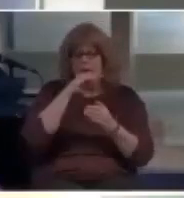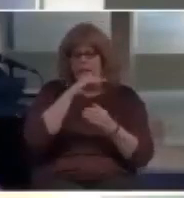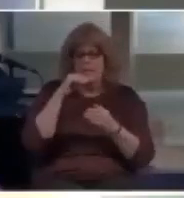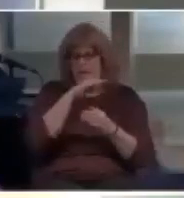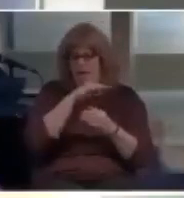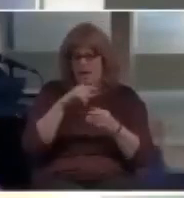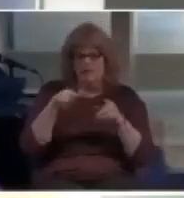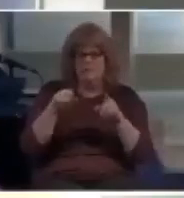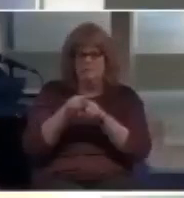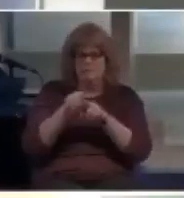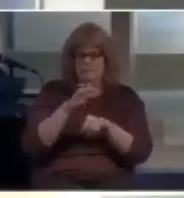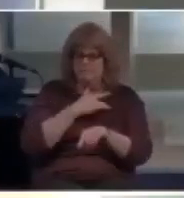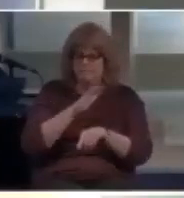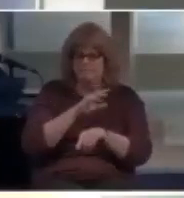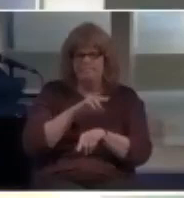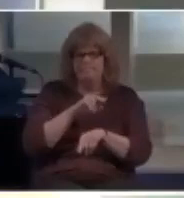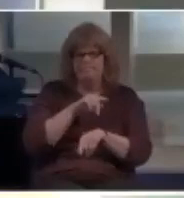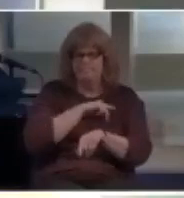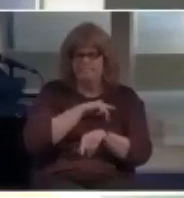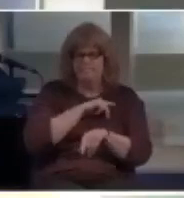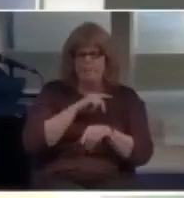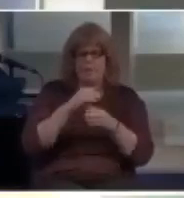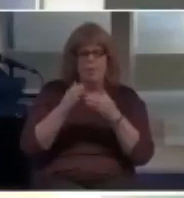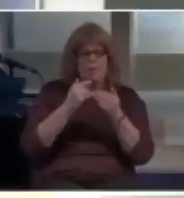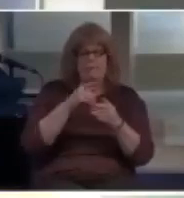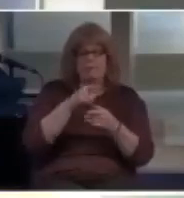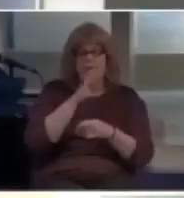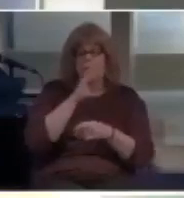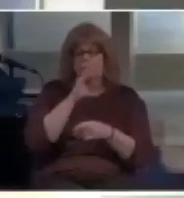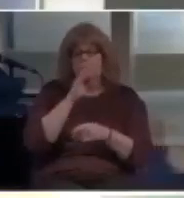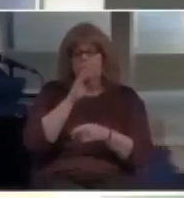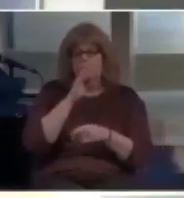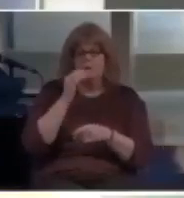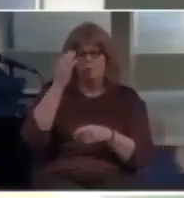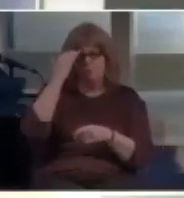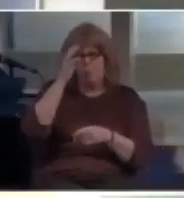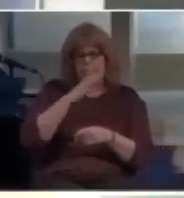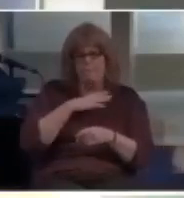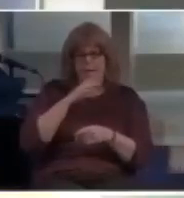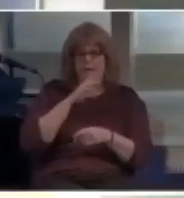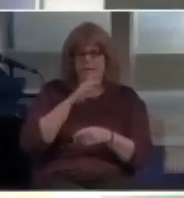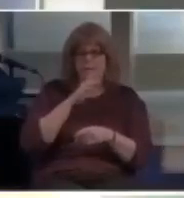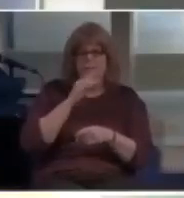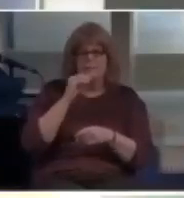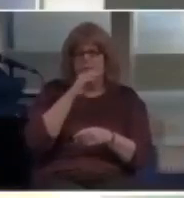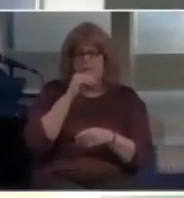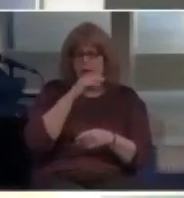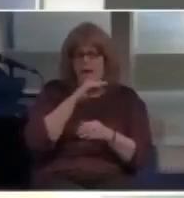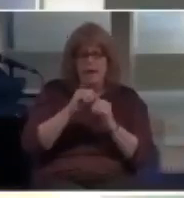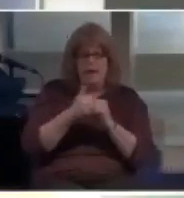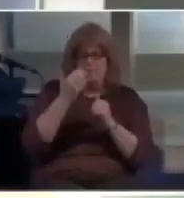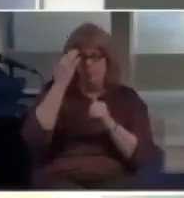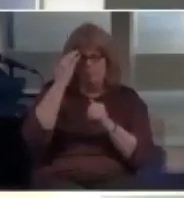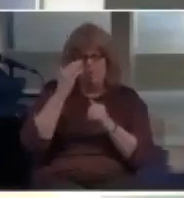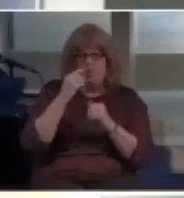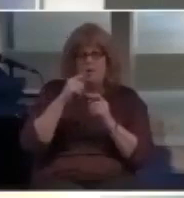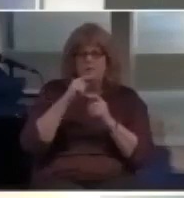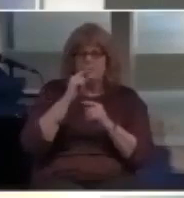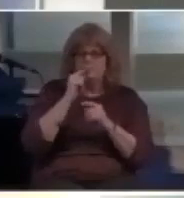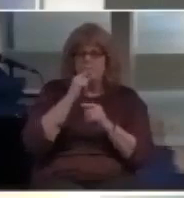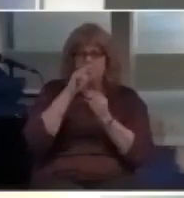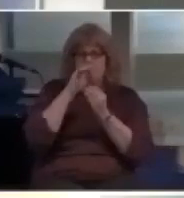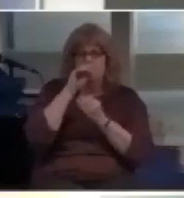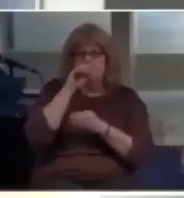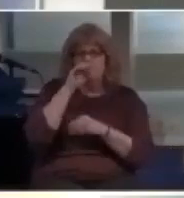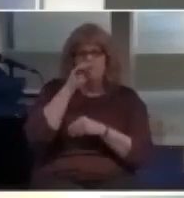Just his nature. Whatever came out of his mouth, you know a man is lying. How do you know a man is lying? When his lips are